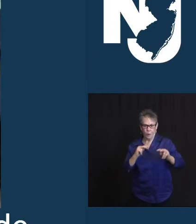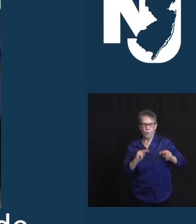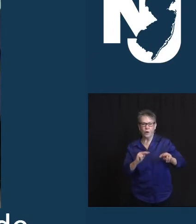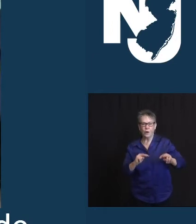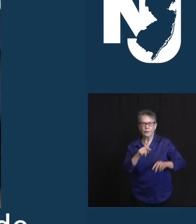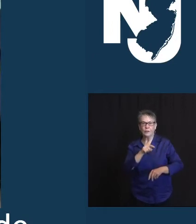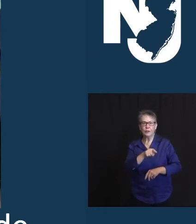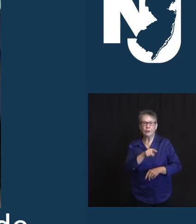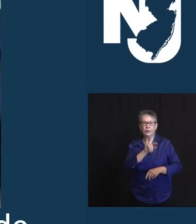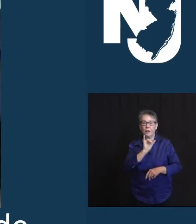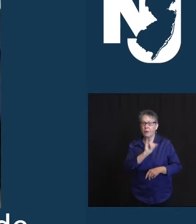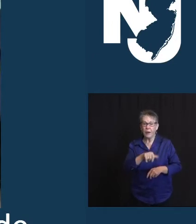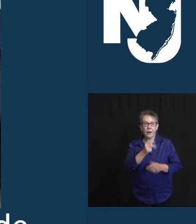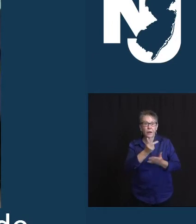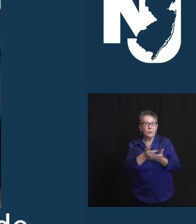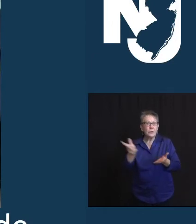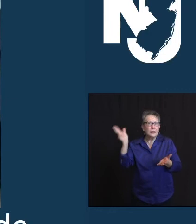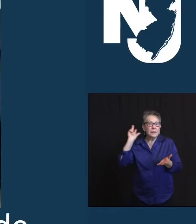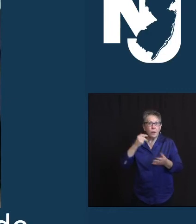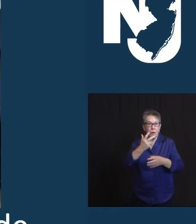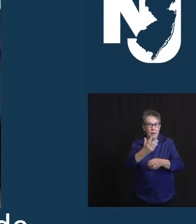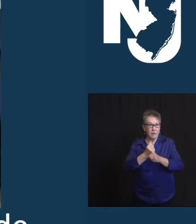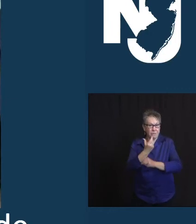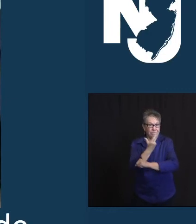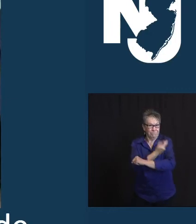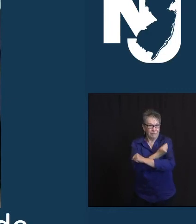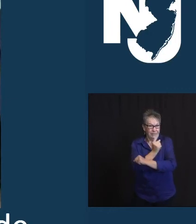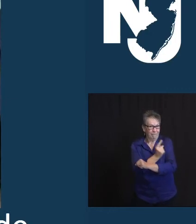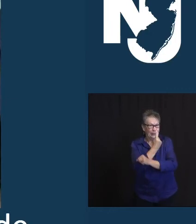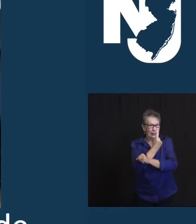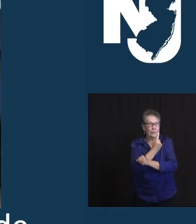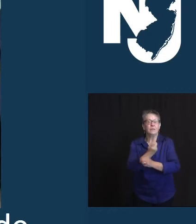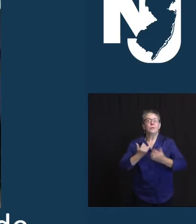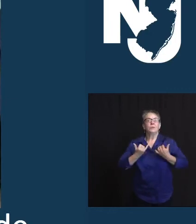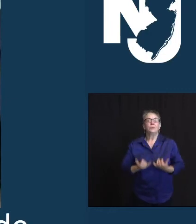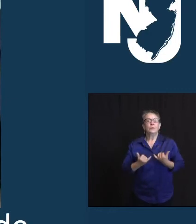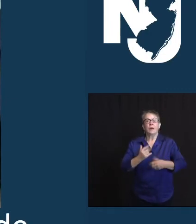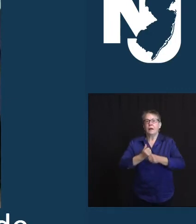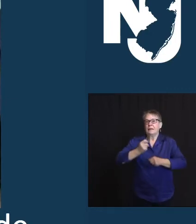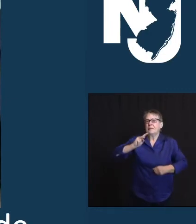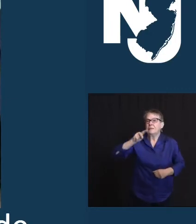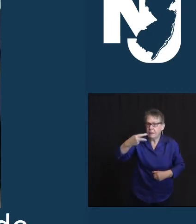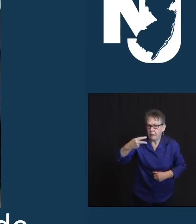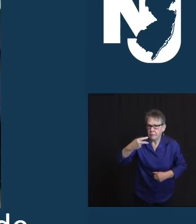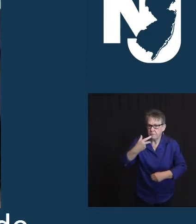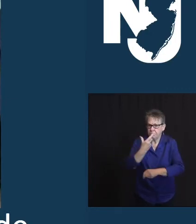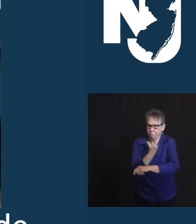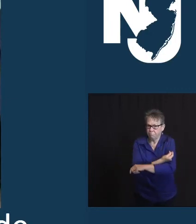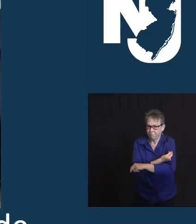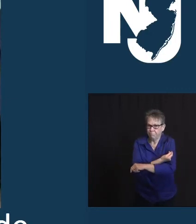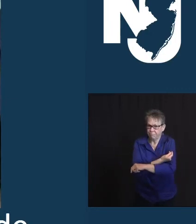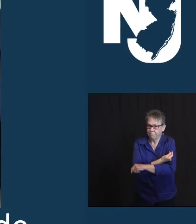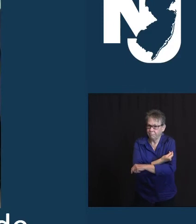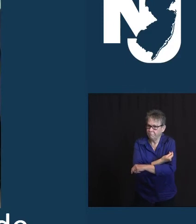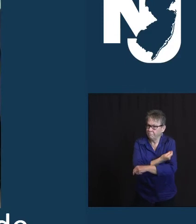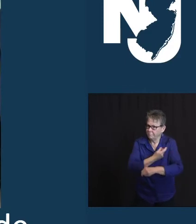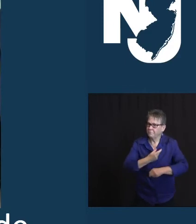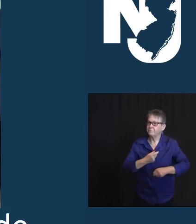Pfizer-BioNTech vaccine on December 15th, get their second doses, making them the first New Jerseyans to be